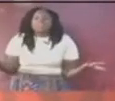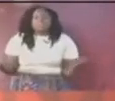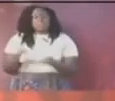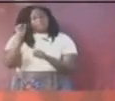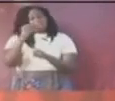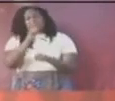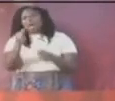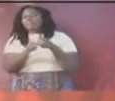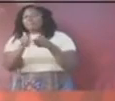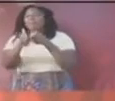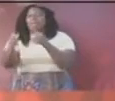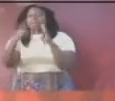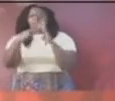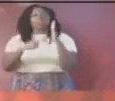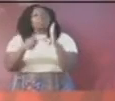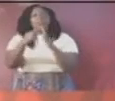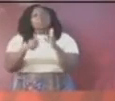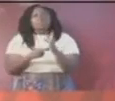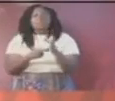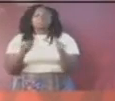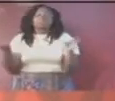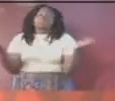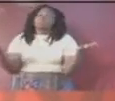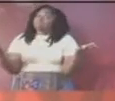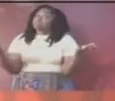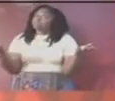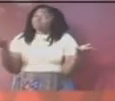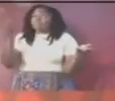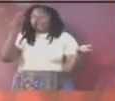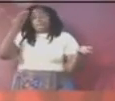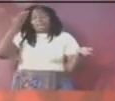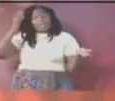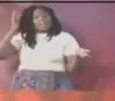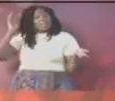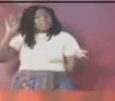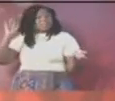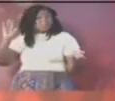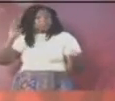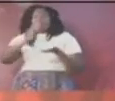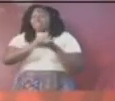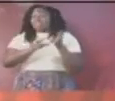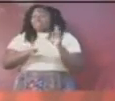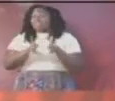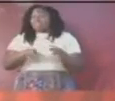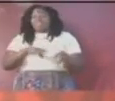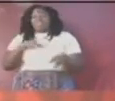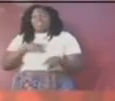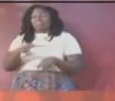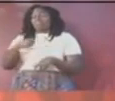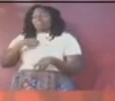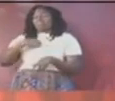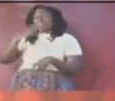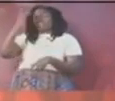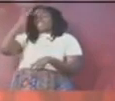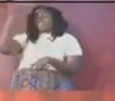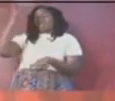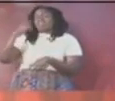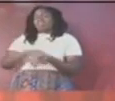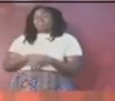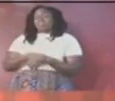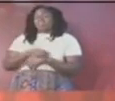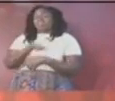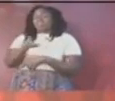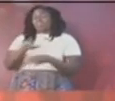this system is being implemented to beat COVID. So if you're trying to beat the system, then you're working along with the virus. So the extent to which